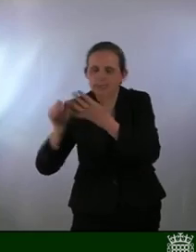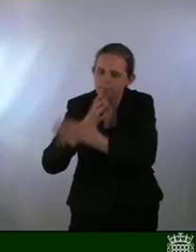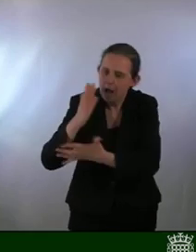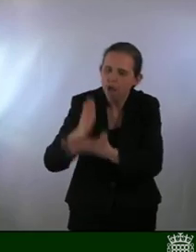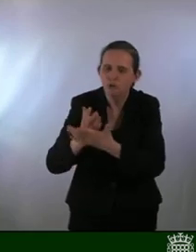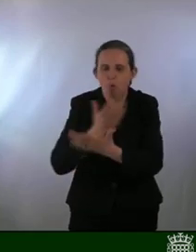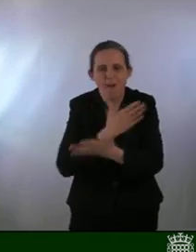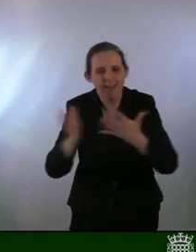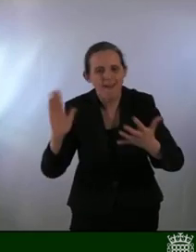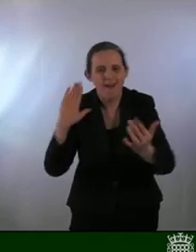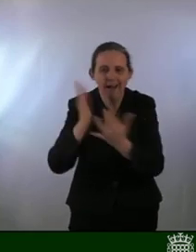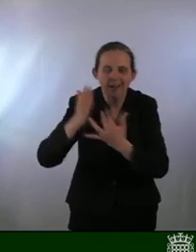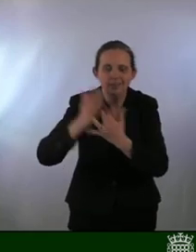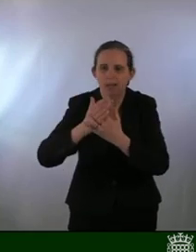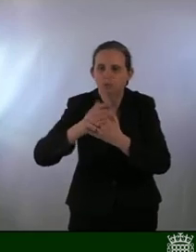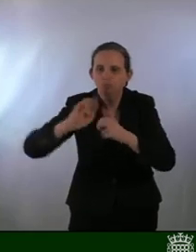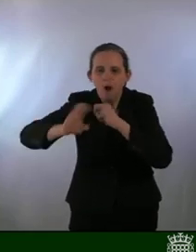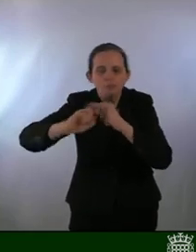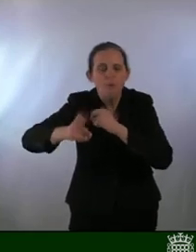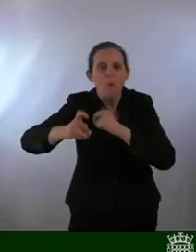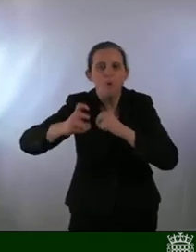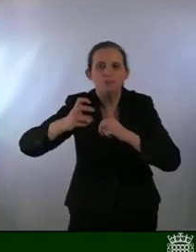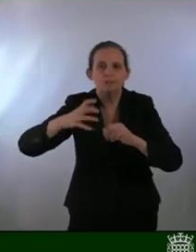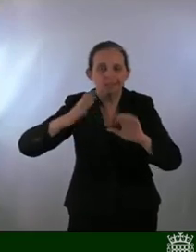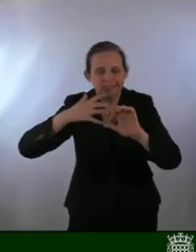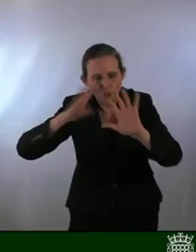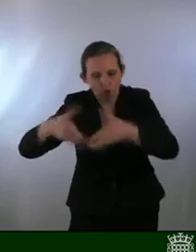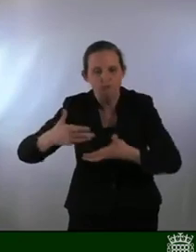happens, to ensure that when this service is needed, it will work?